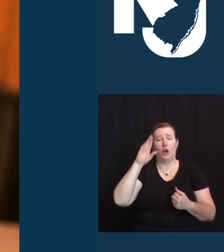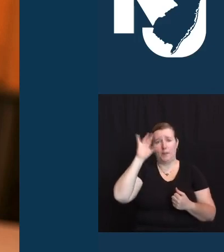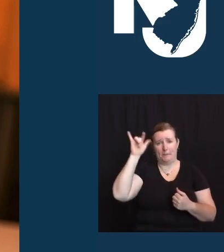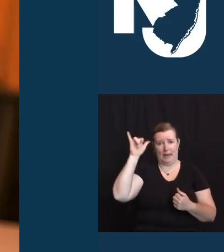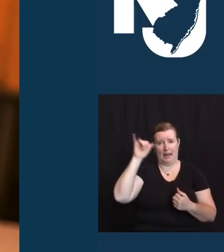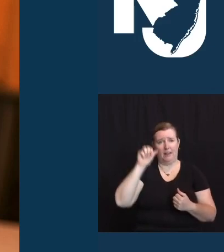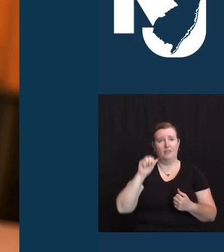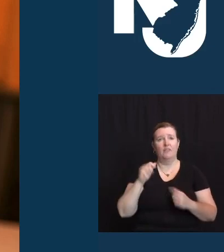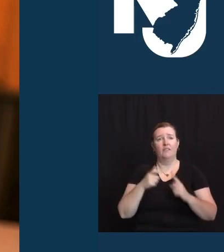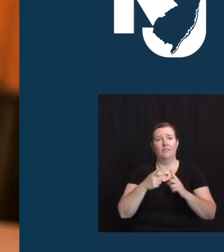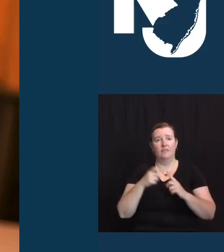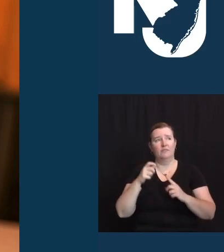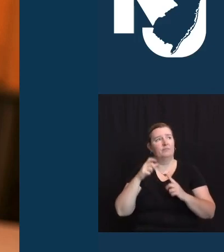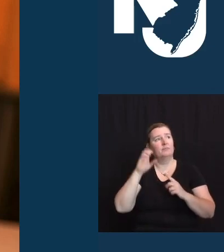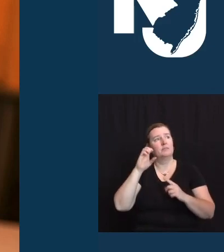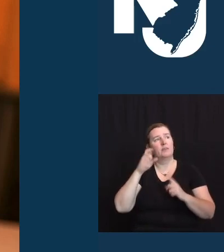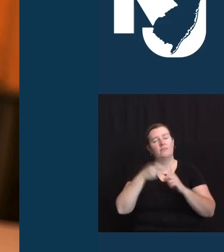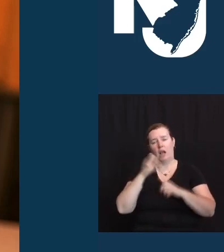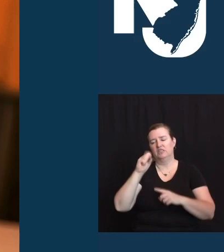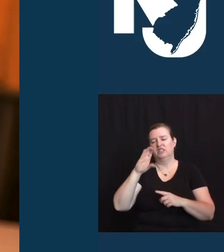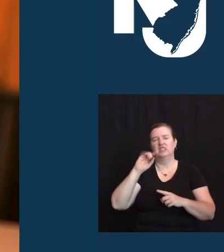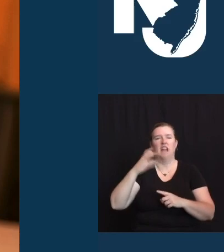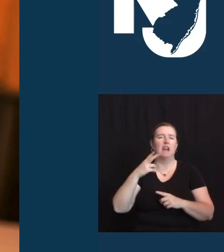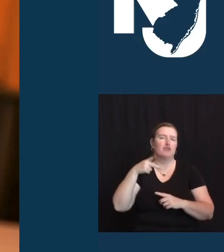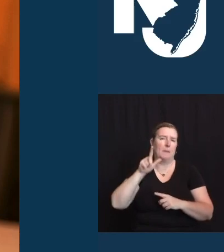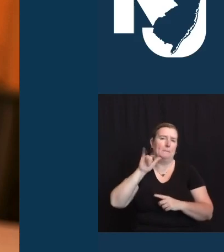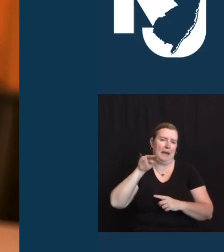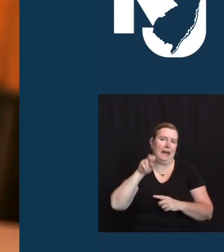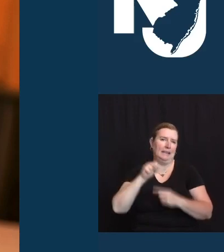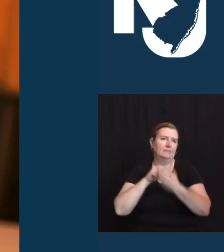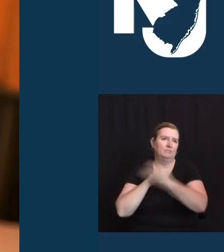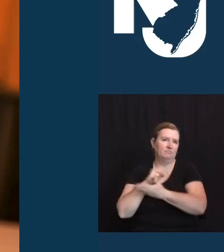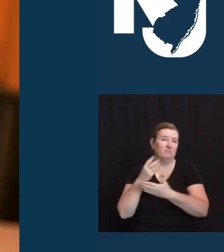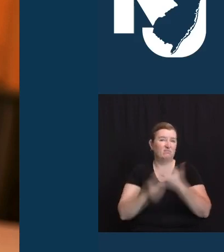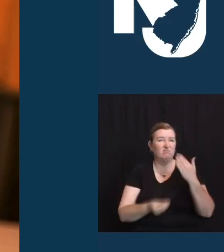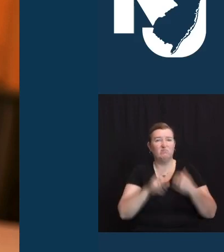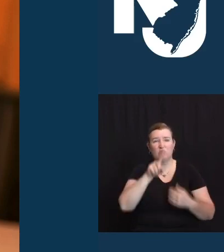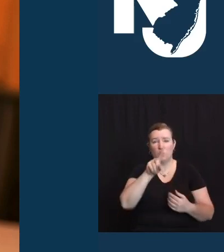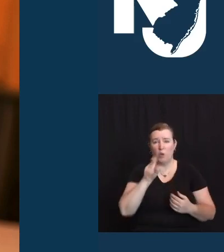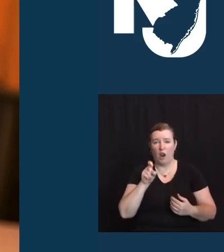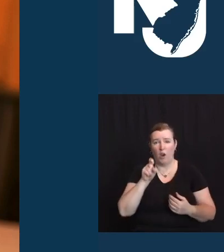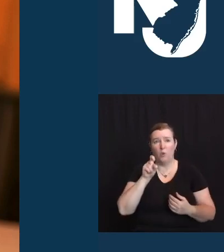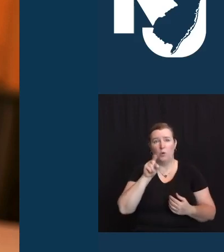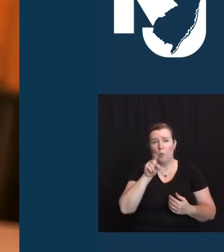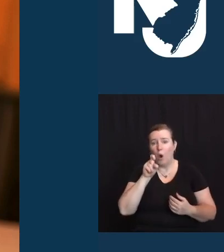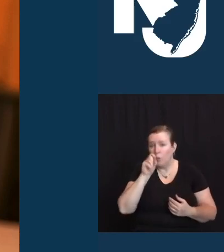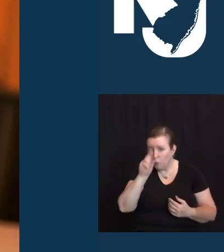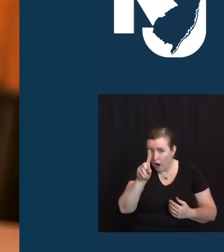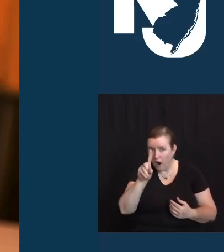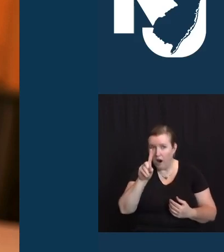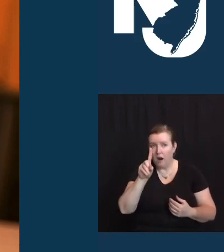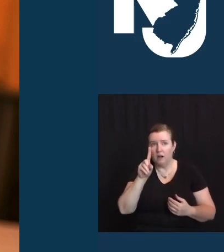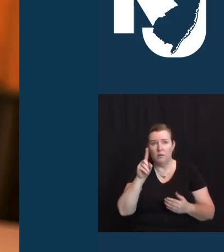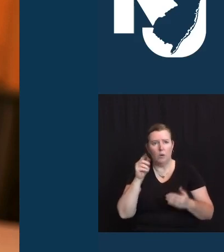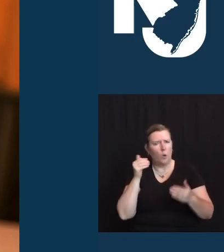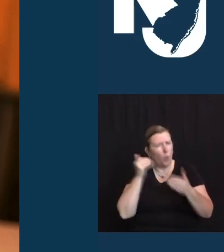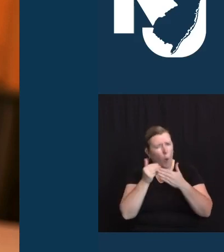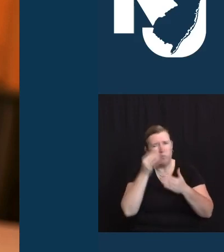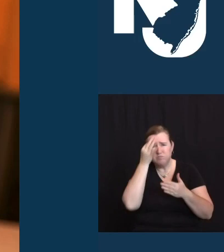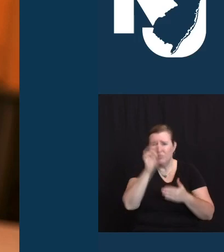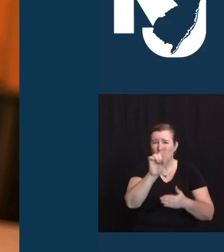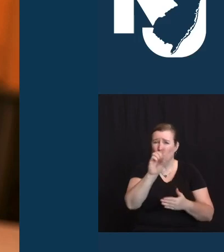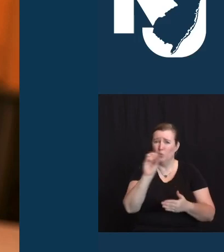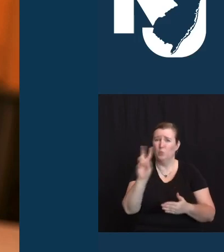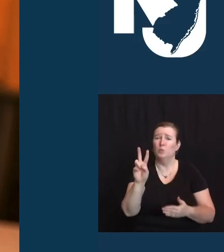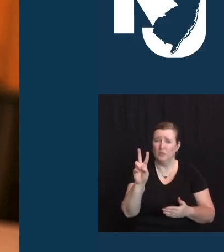on Monday at the age of 101, just 2.5 weeks shy of his 102nd birthday.